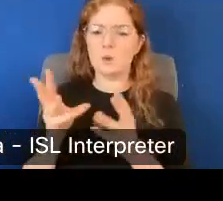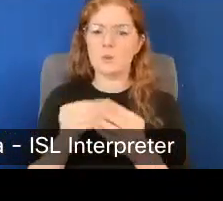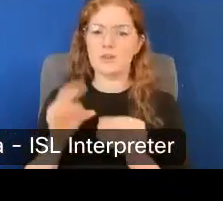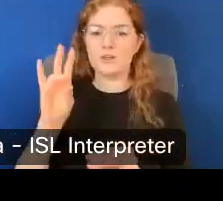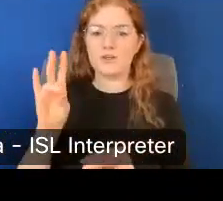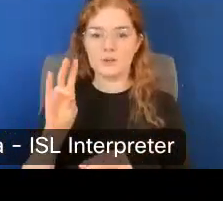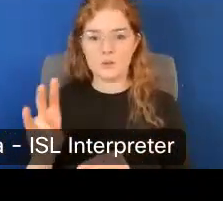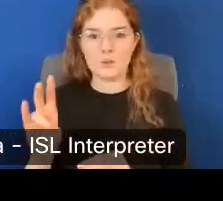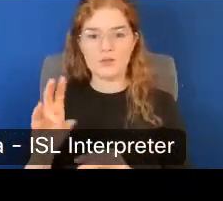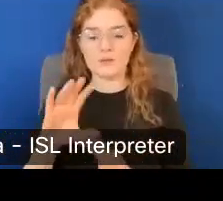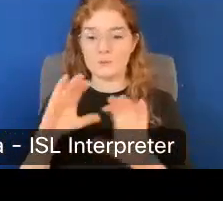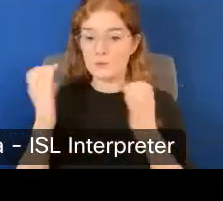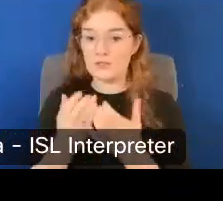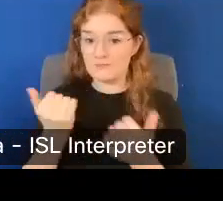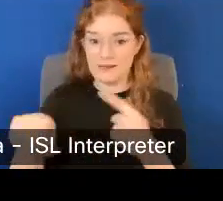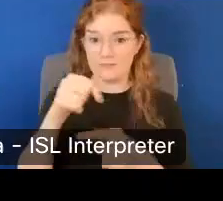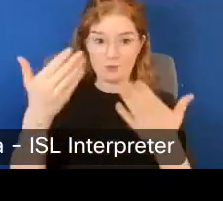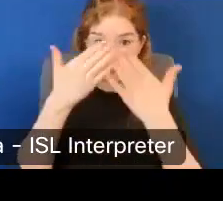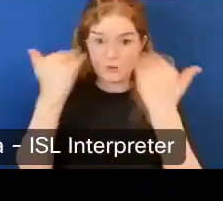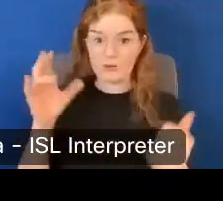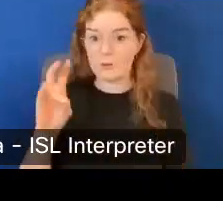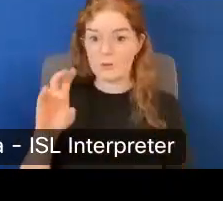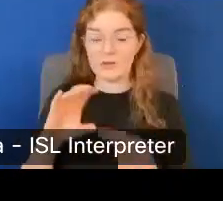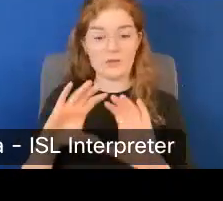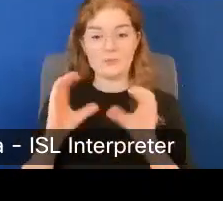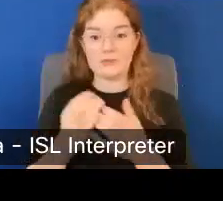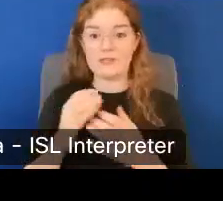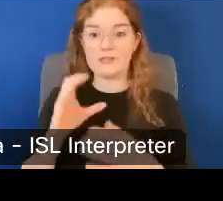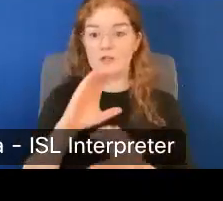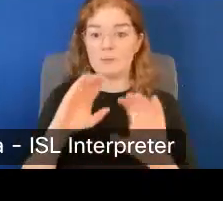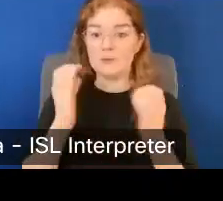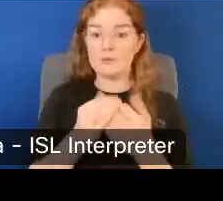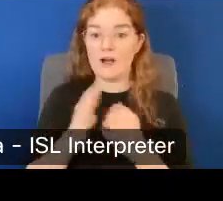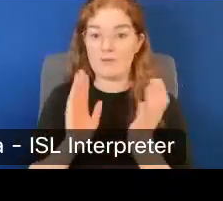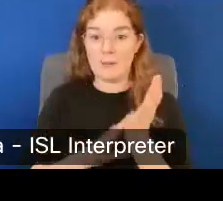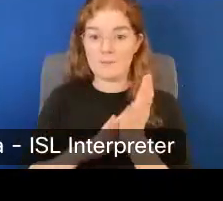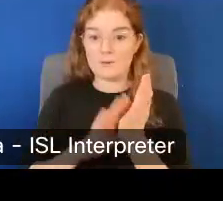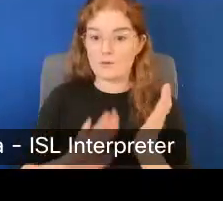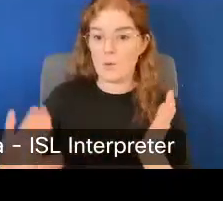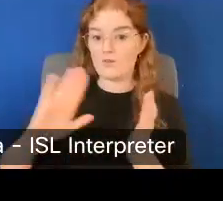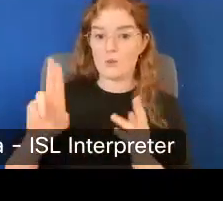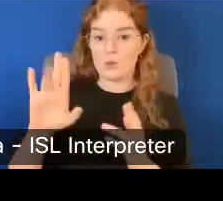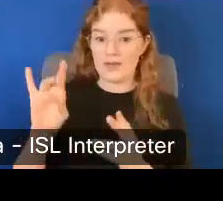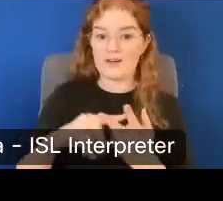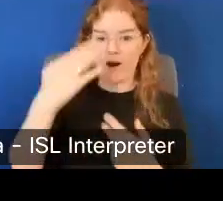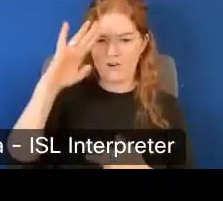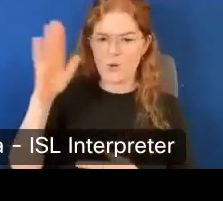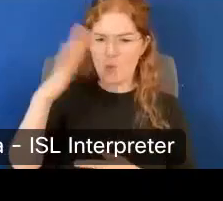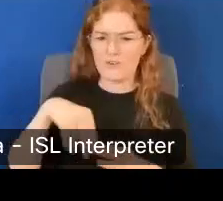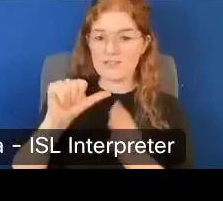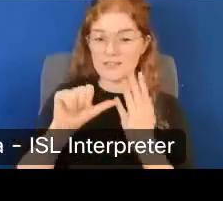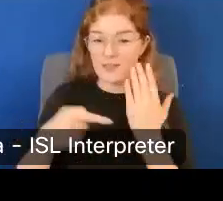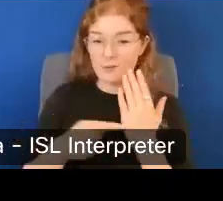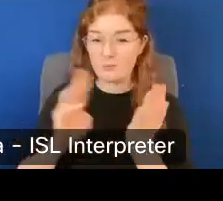Q community. And for those who are not familiar with the Q community, it is a community of members across the UK and Ireland. I think there's over 6,000